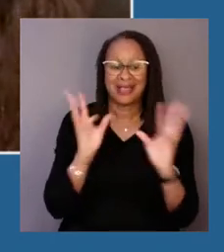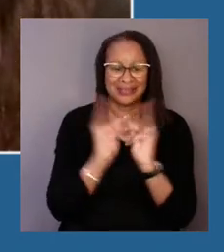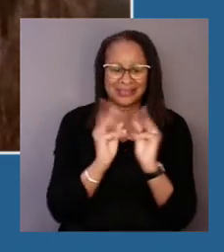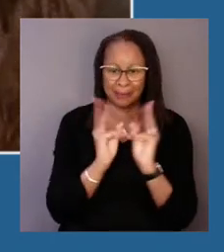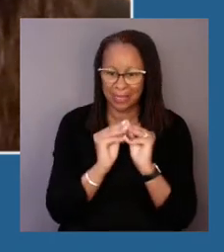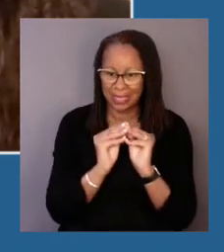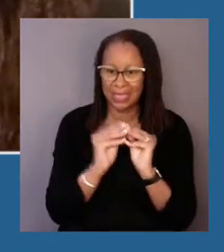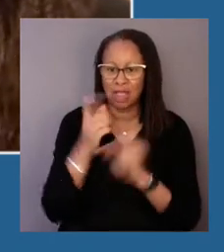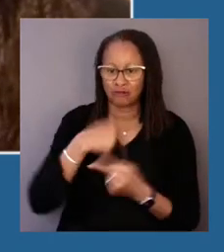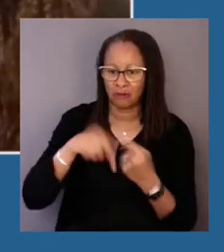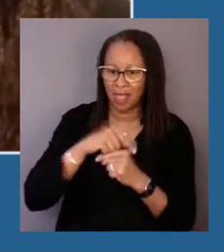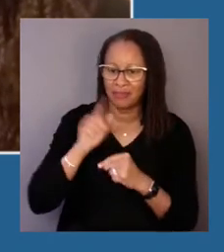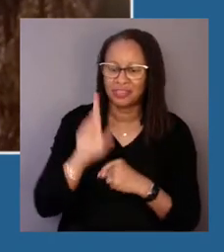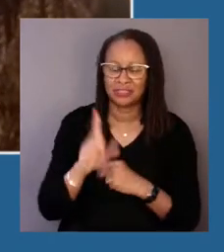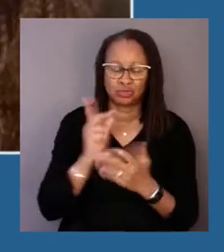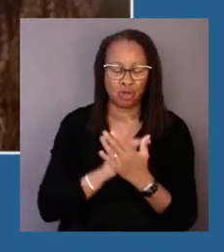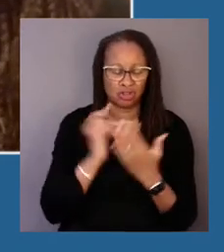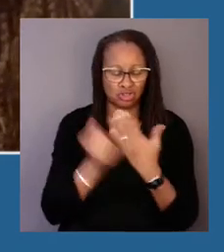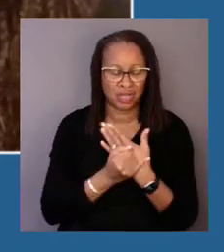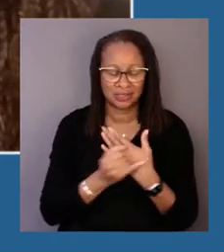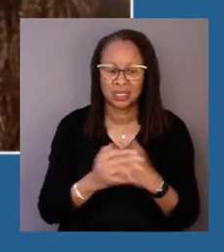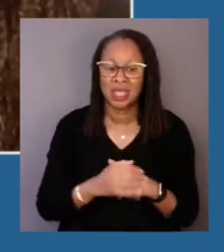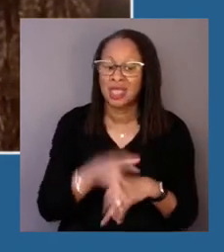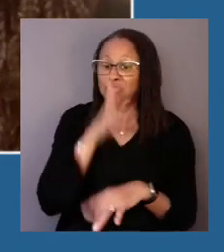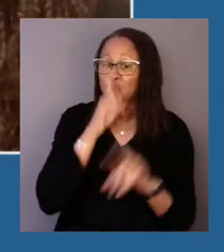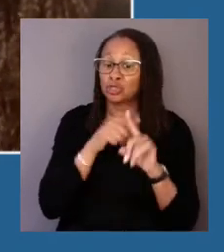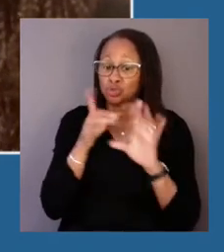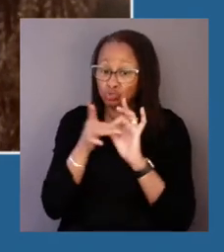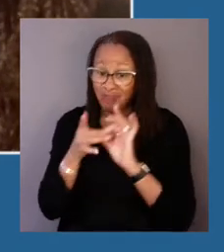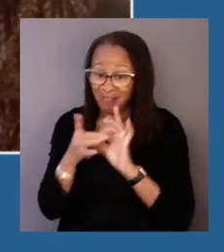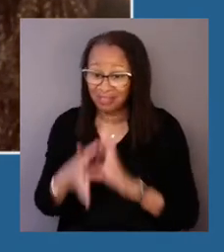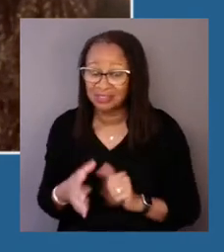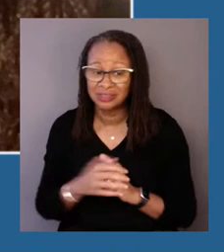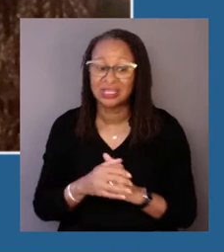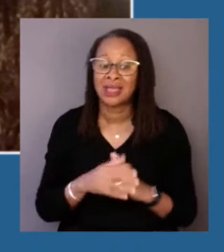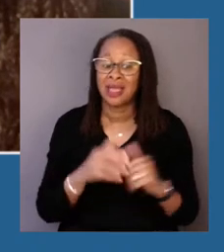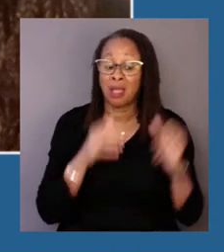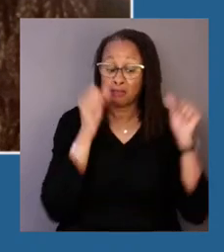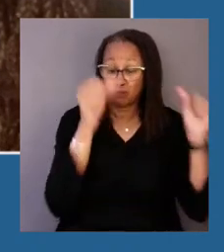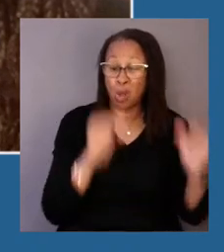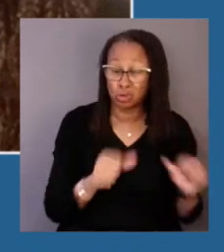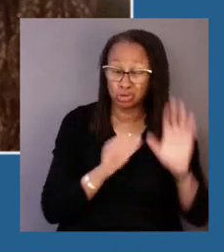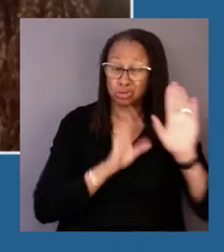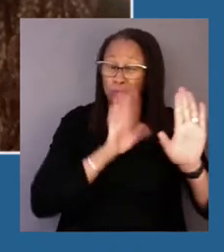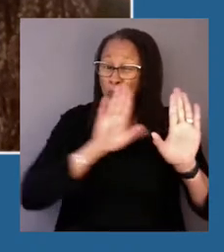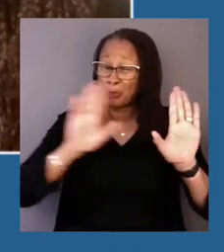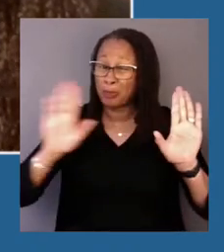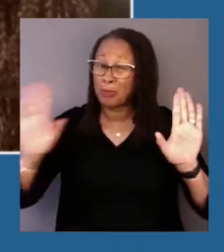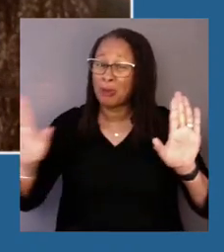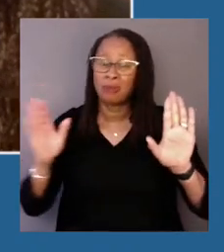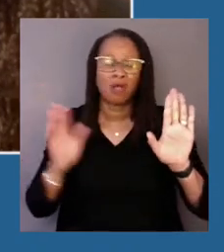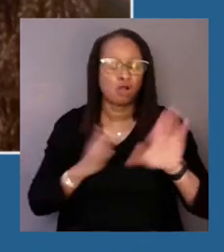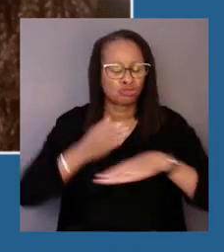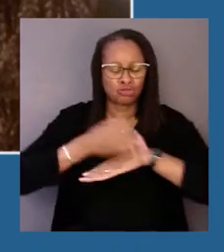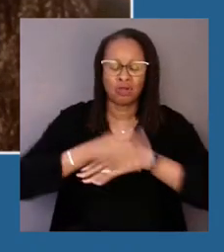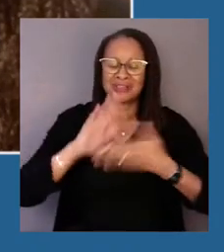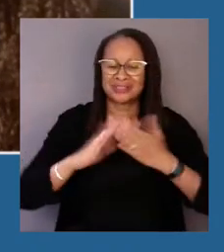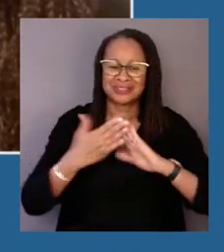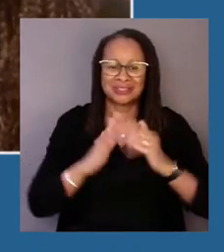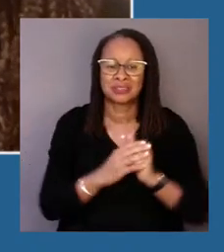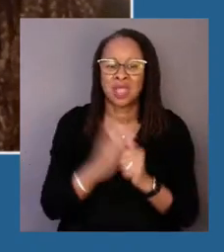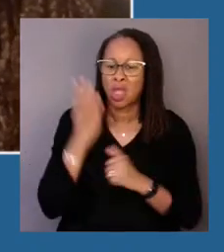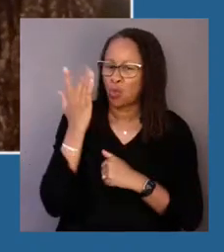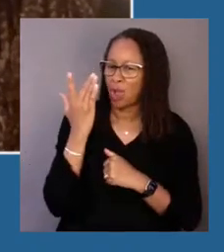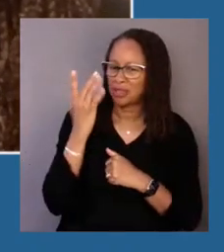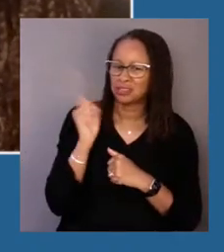You've been talking to your relatives, hanging posters all over the city. Why is it so important to you to